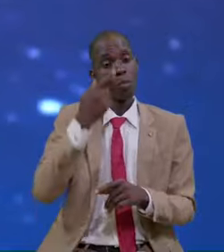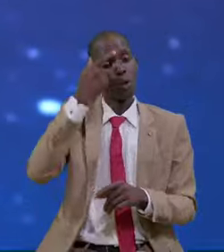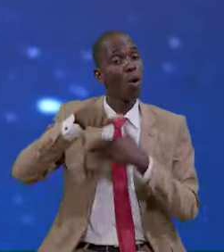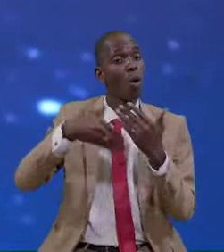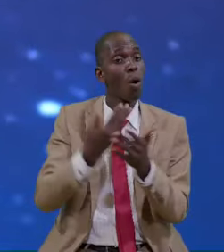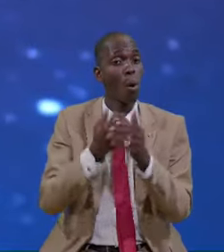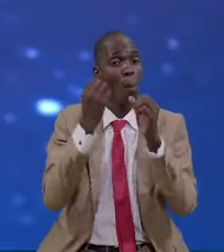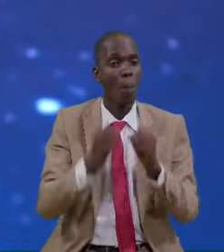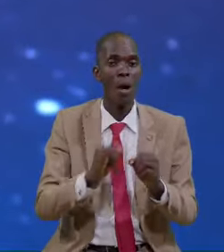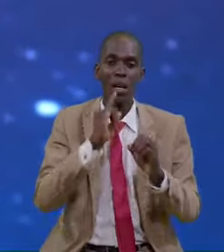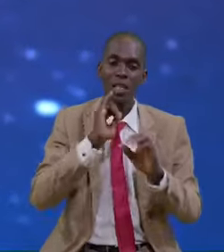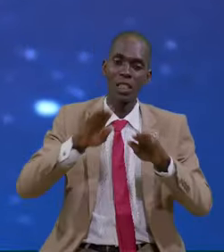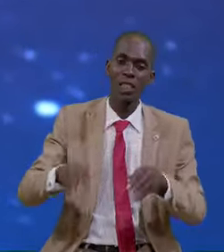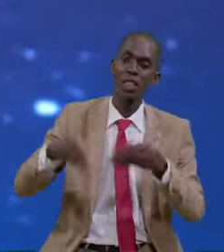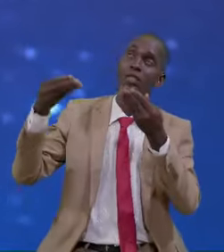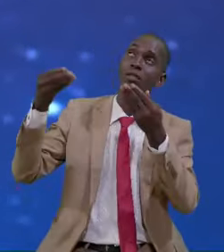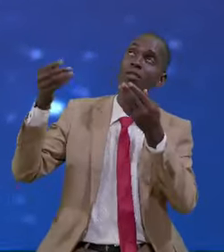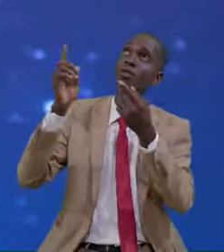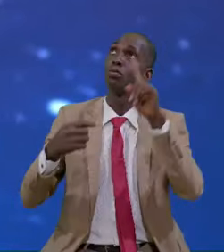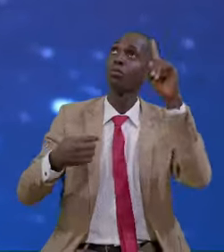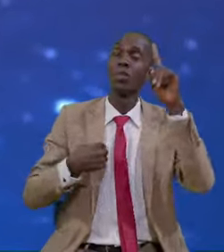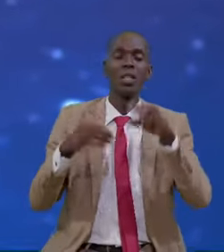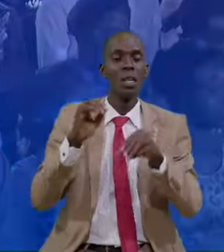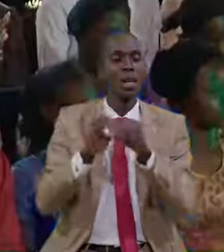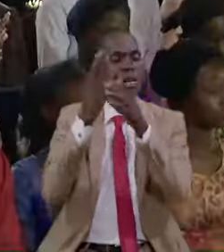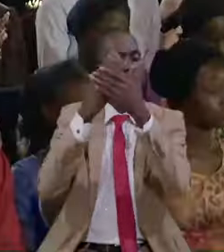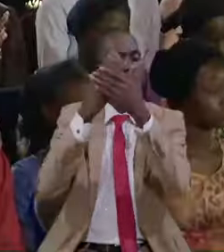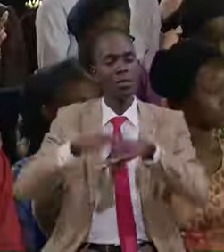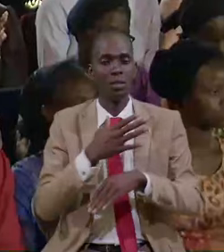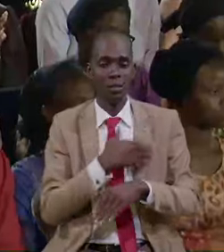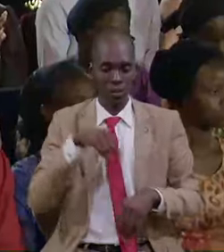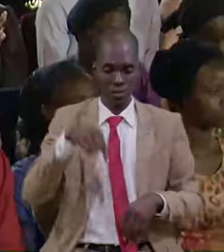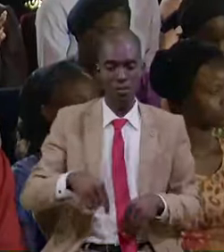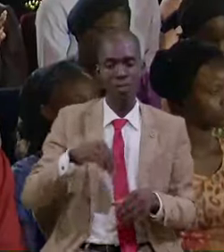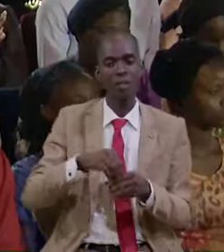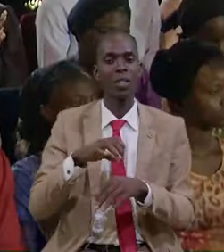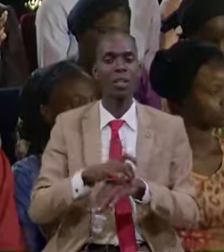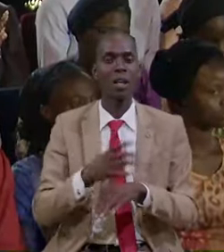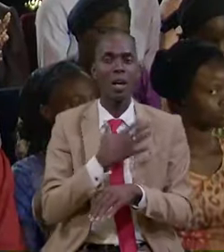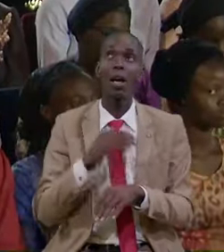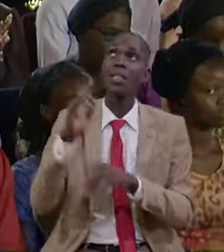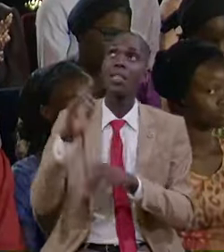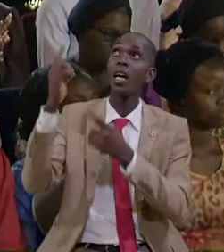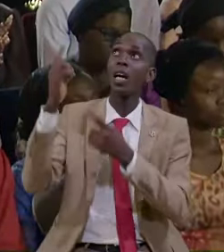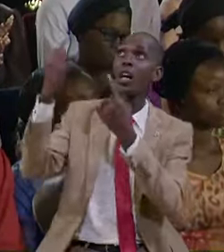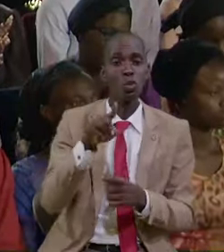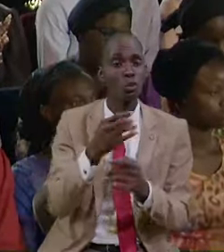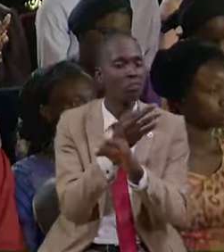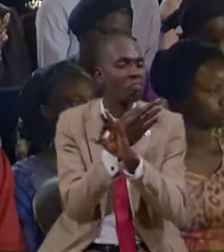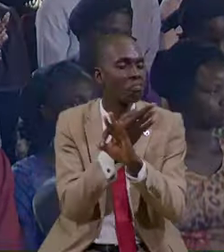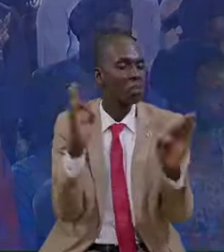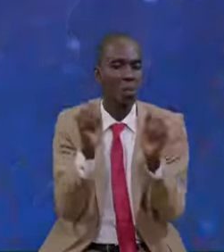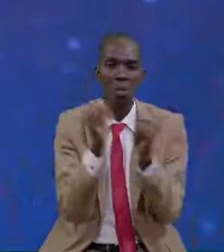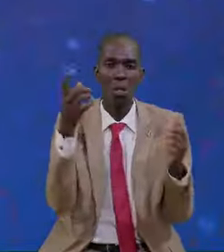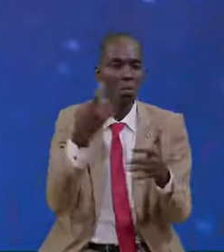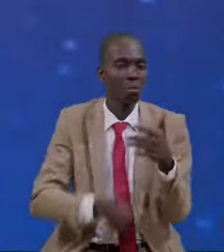given unto him in heaven and in earth. And it comes to you today free of charge, that